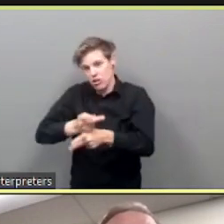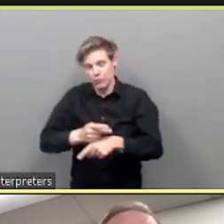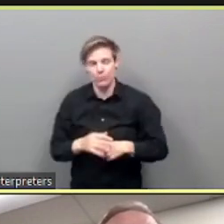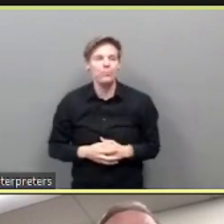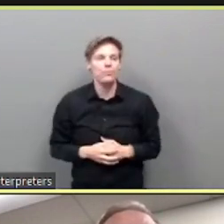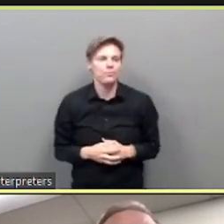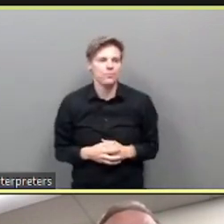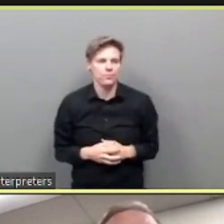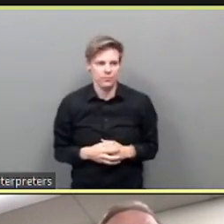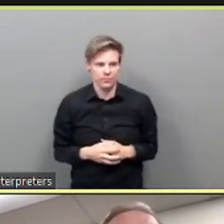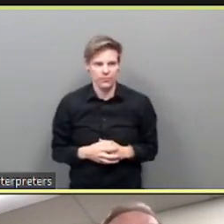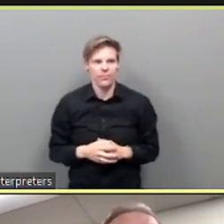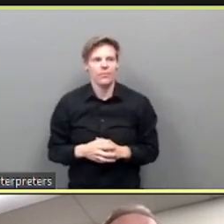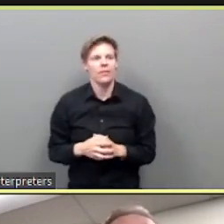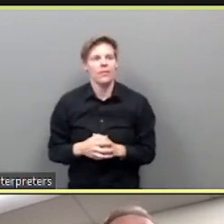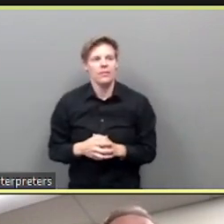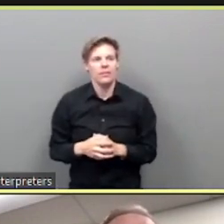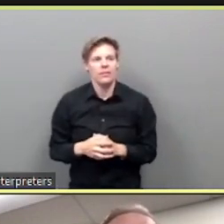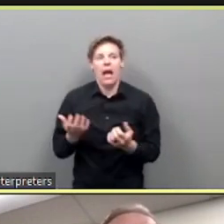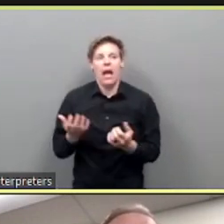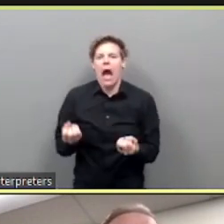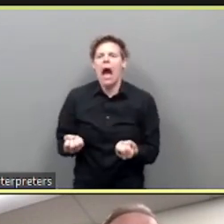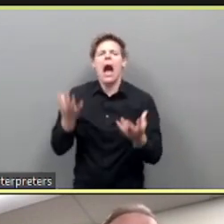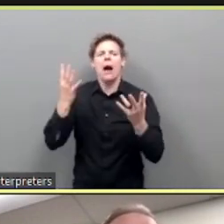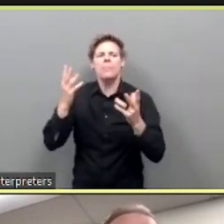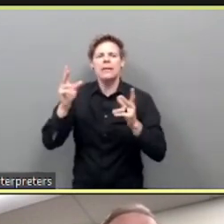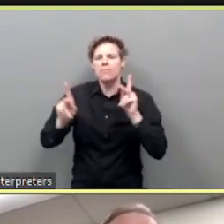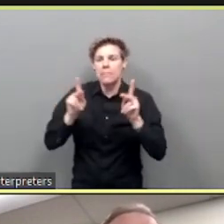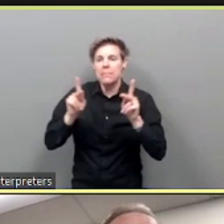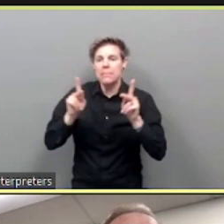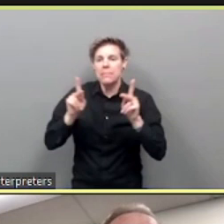transfers, how many people do we send? How